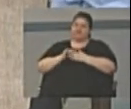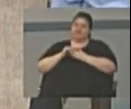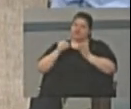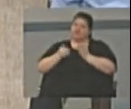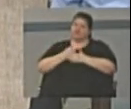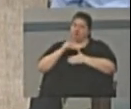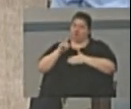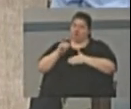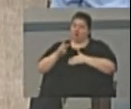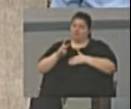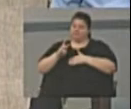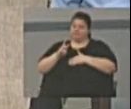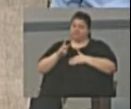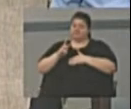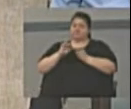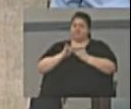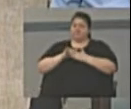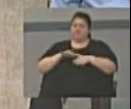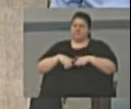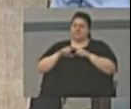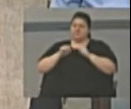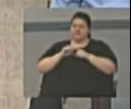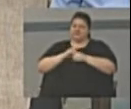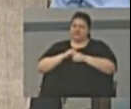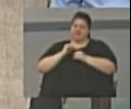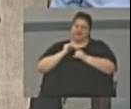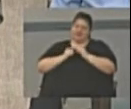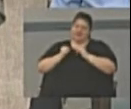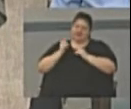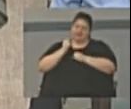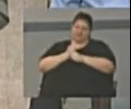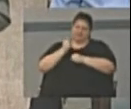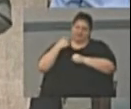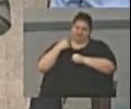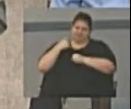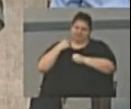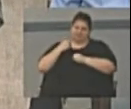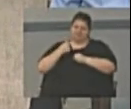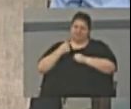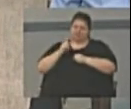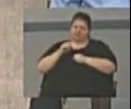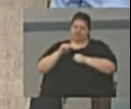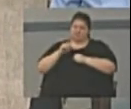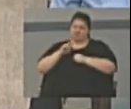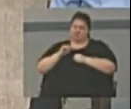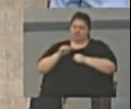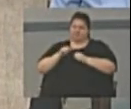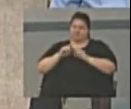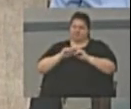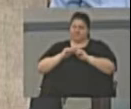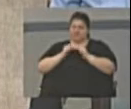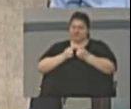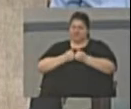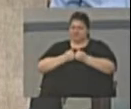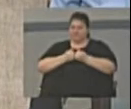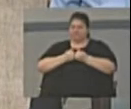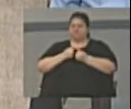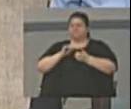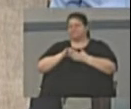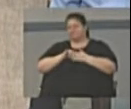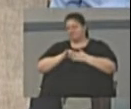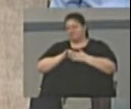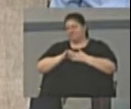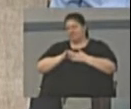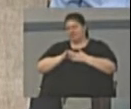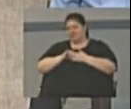that was adopted in last year's General Assembly. It's House Bill 988, which is going